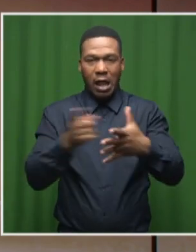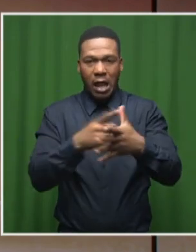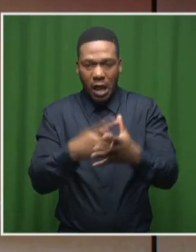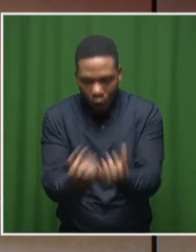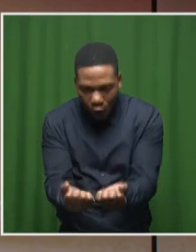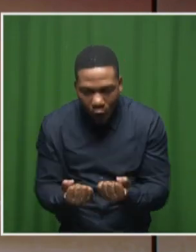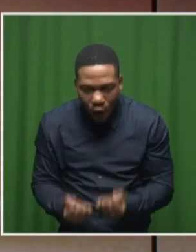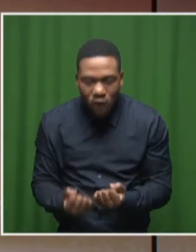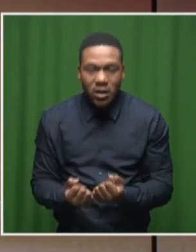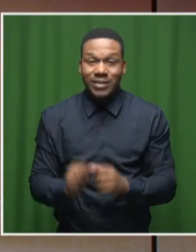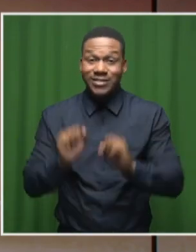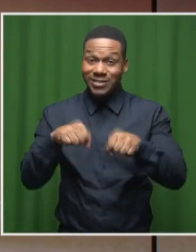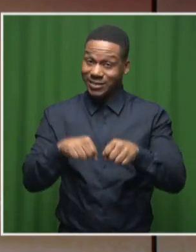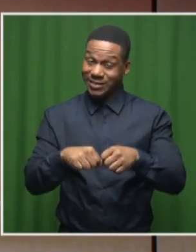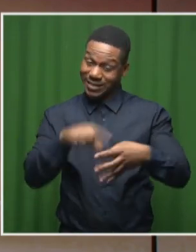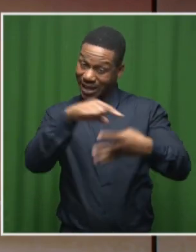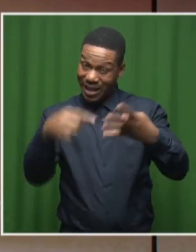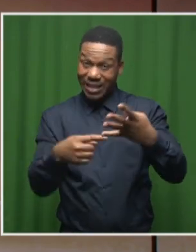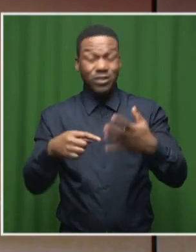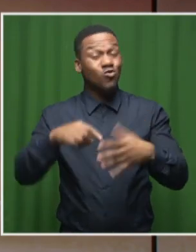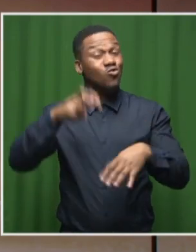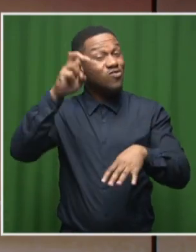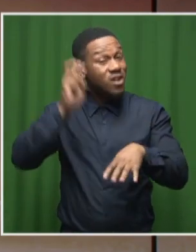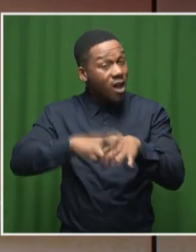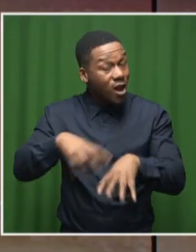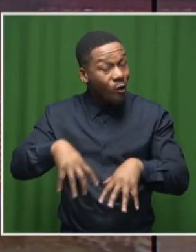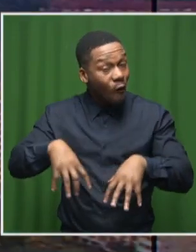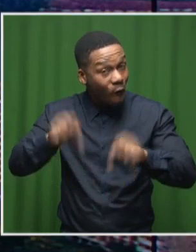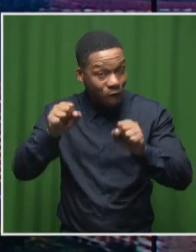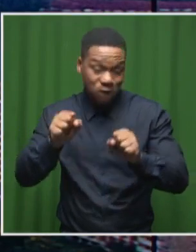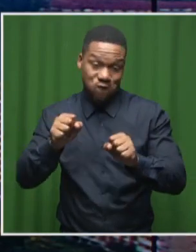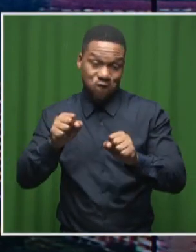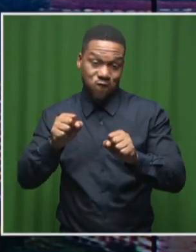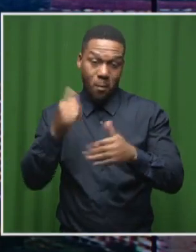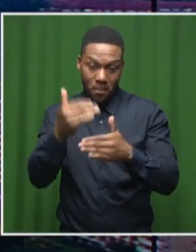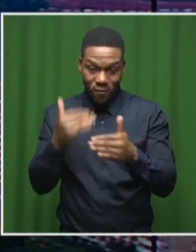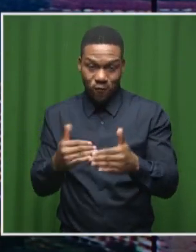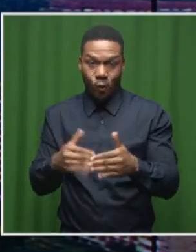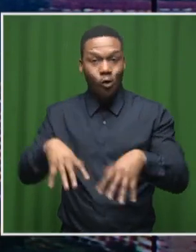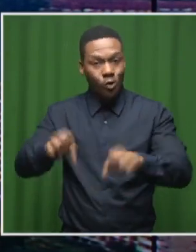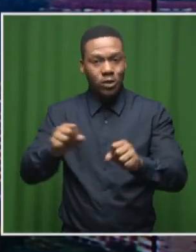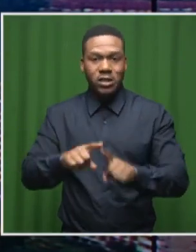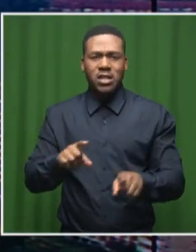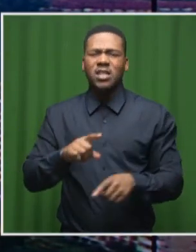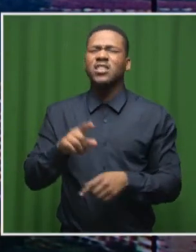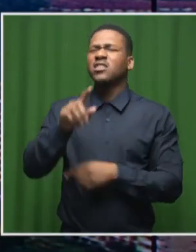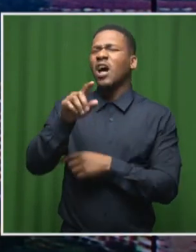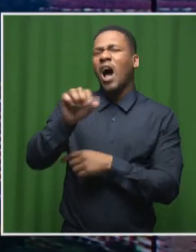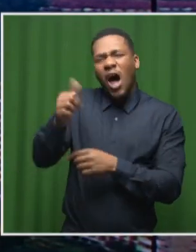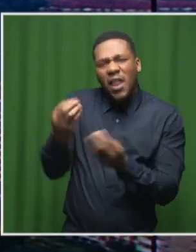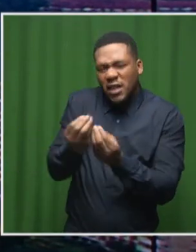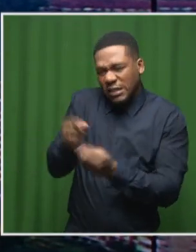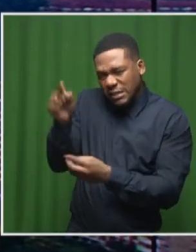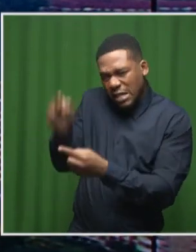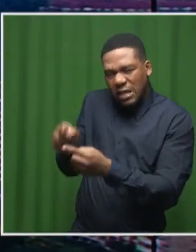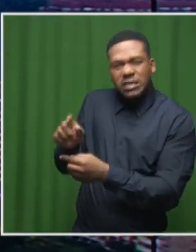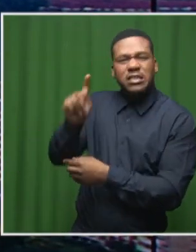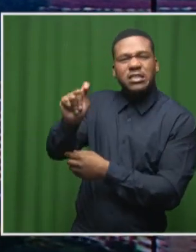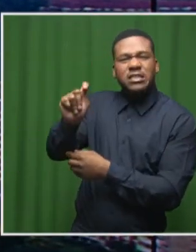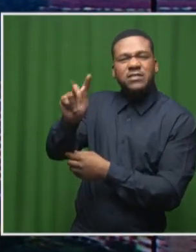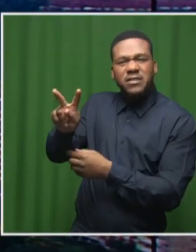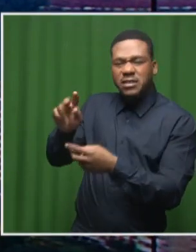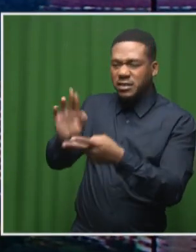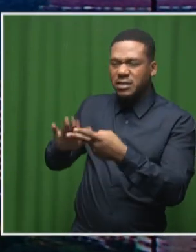to switch them off. But the things you will be able to use, TV, decoders, Wi-Fi routers, and fridges. Those